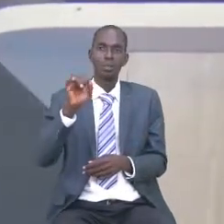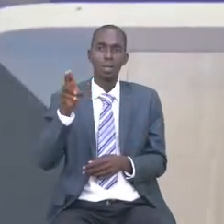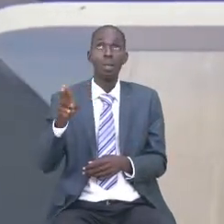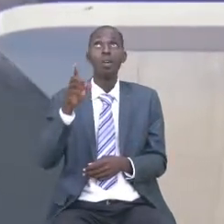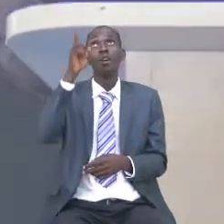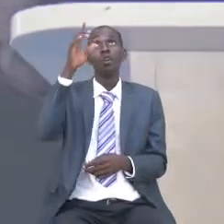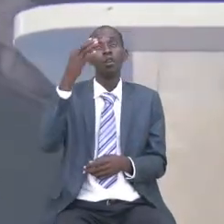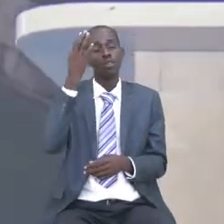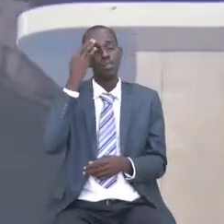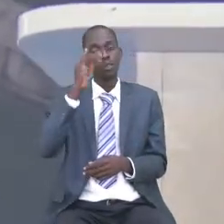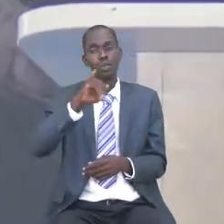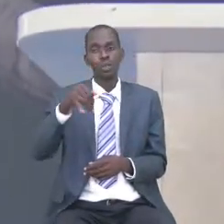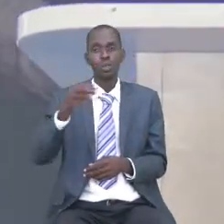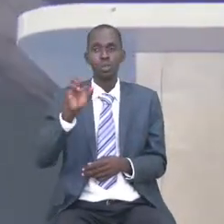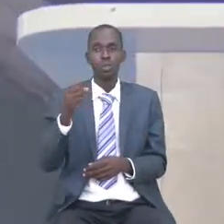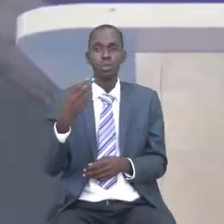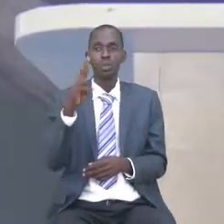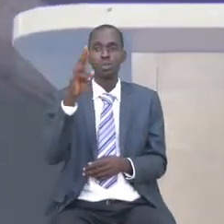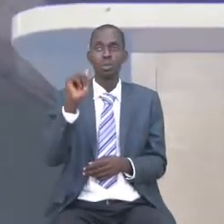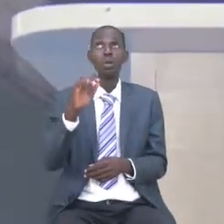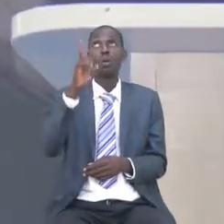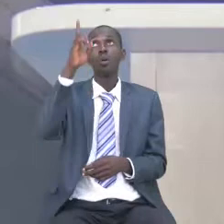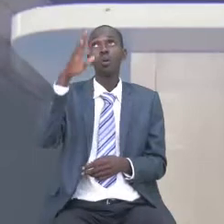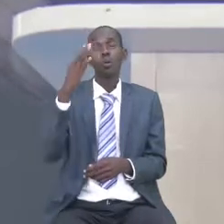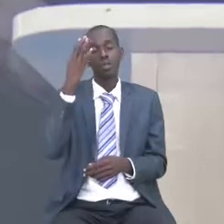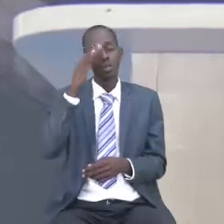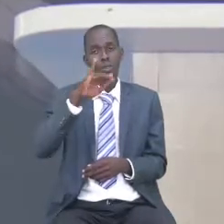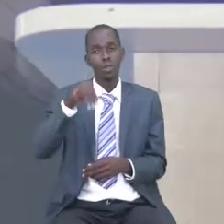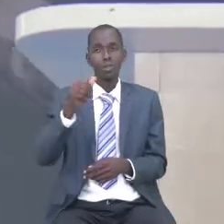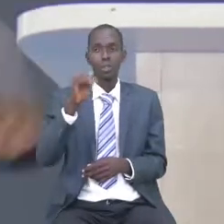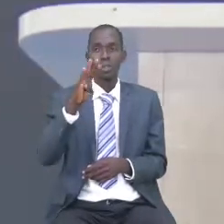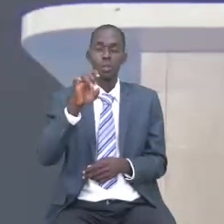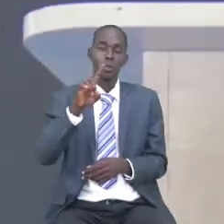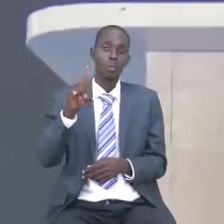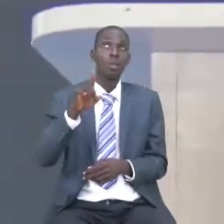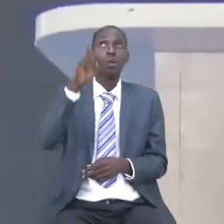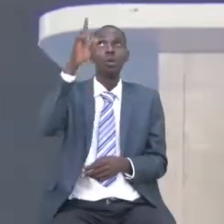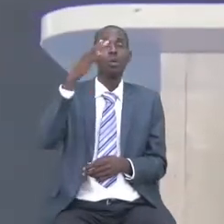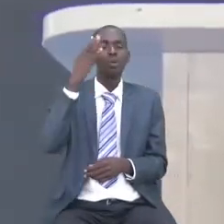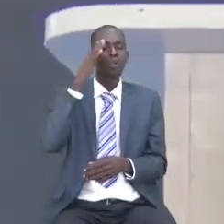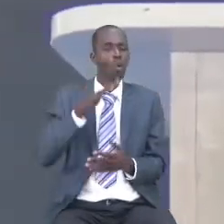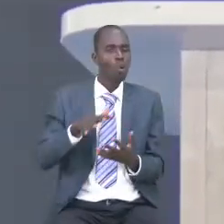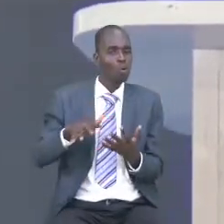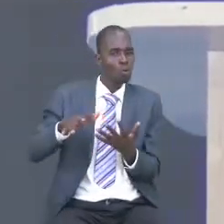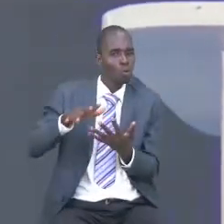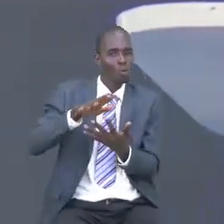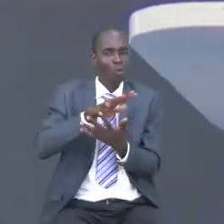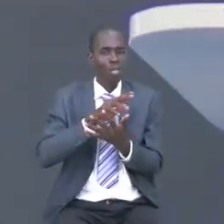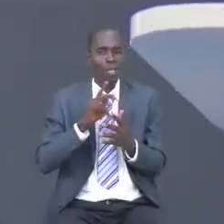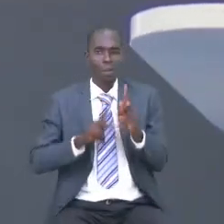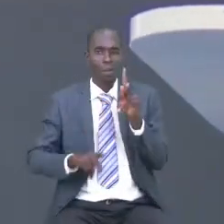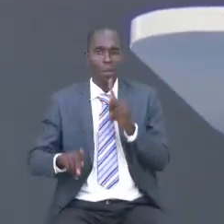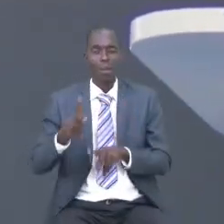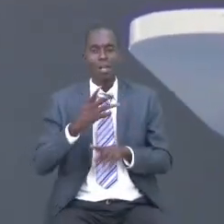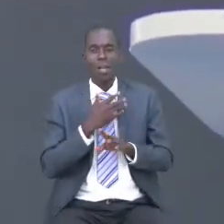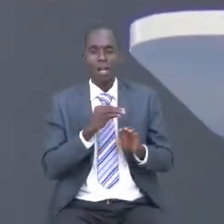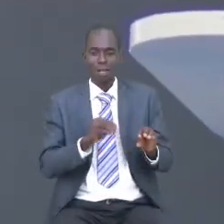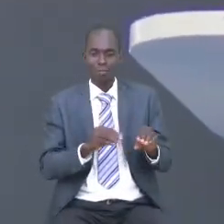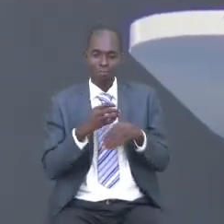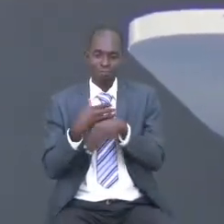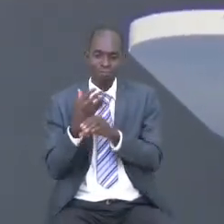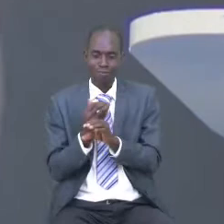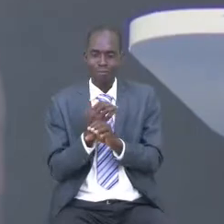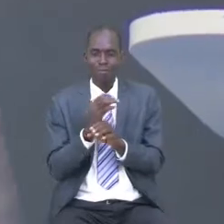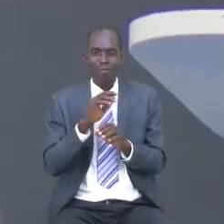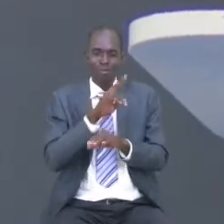God knew Jabez. God knew all those people, and he created natural talent with